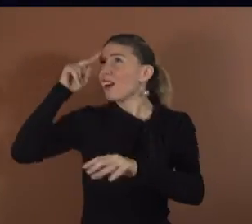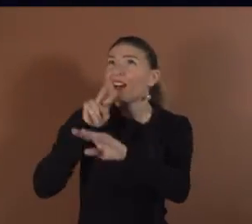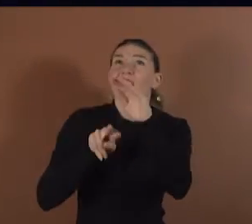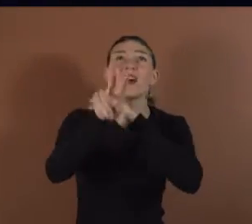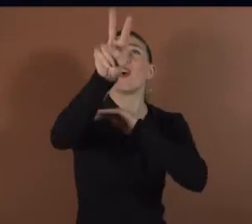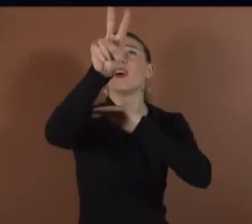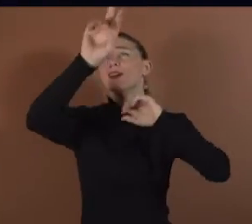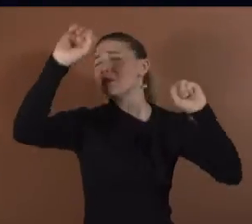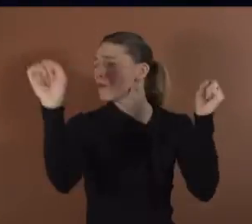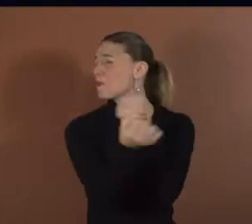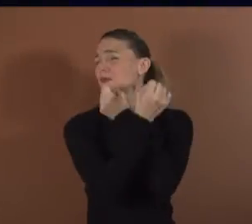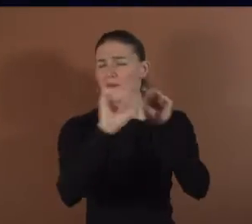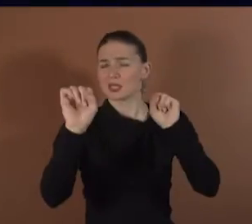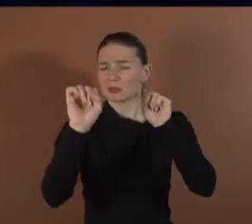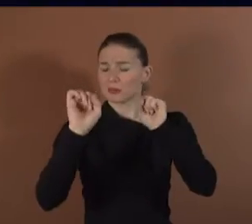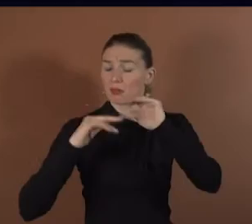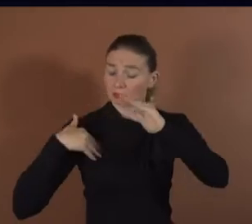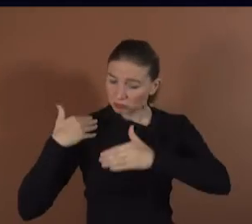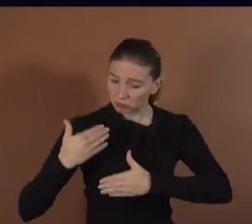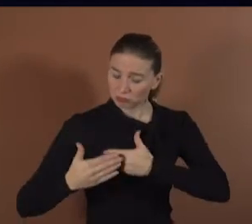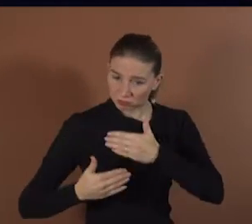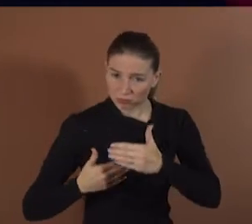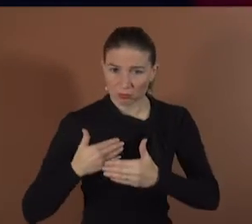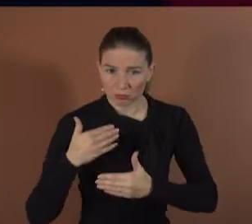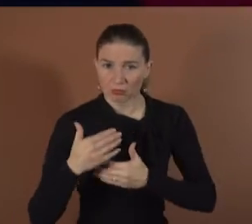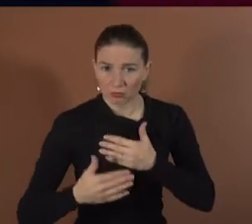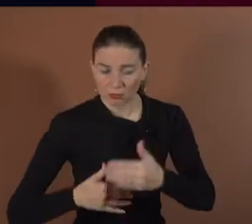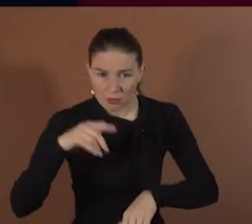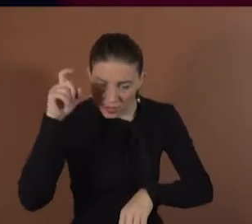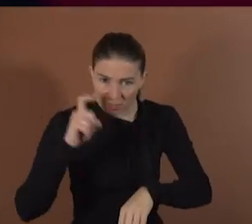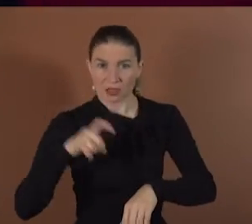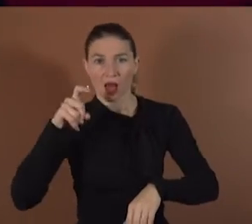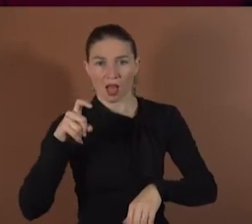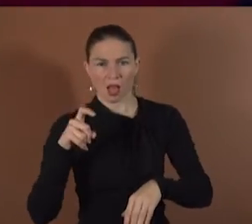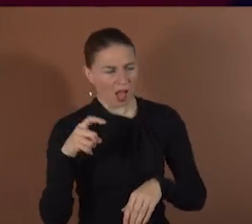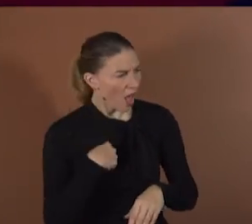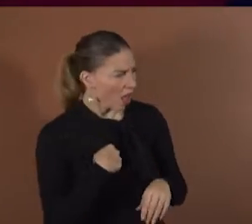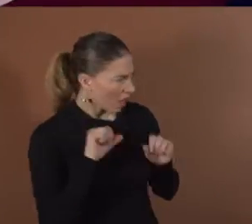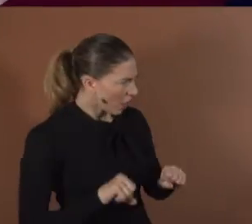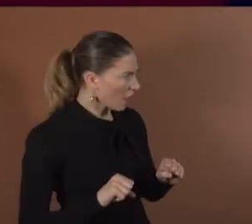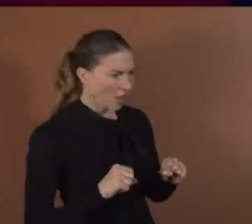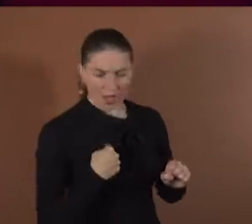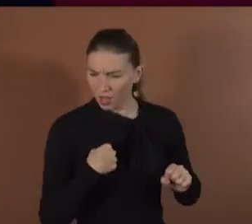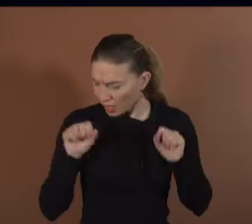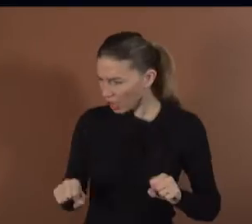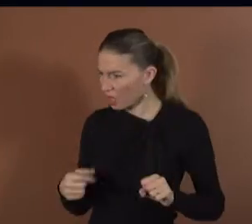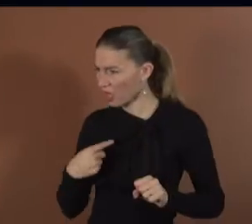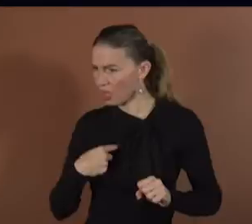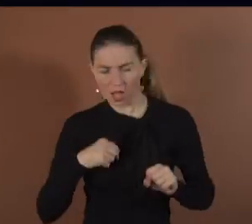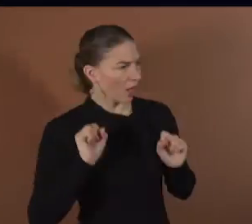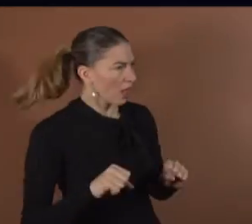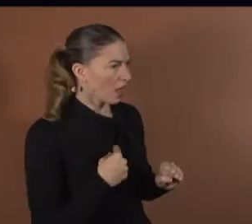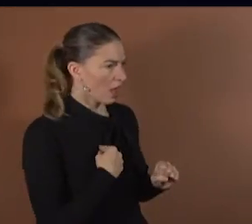when people started believing that change was possible, change